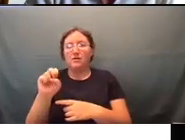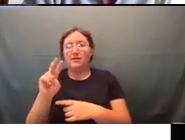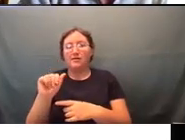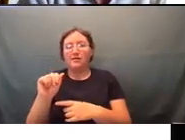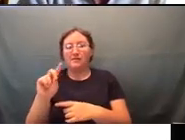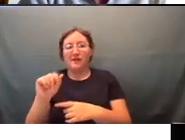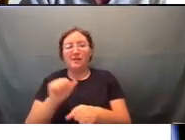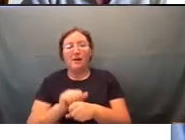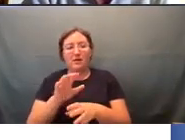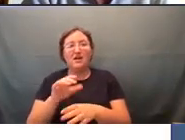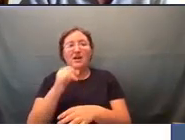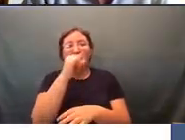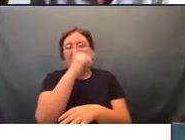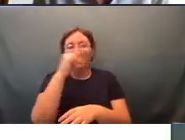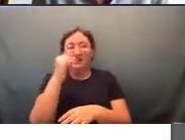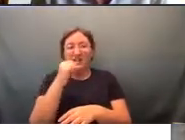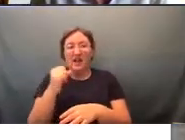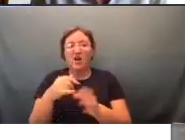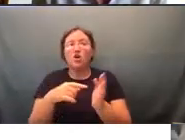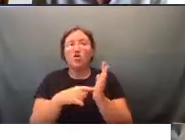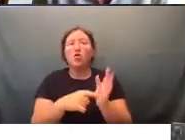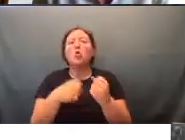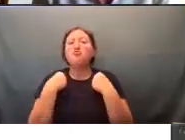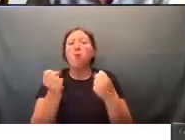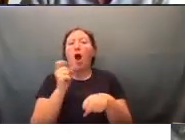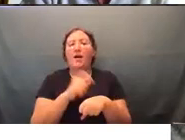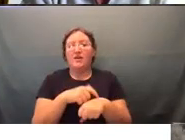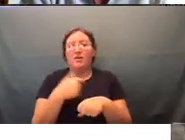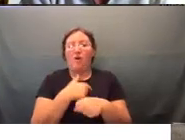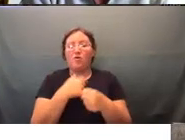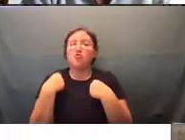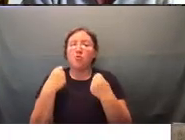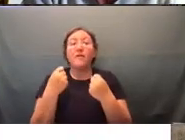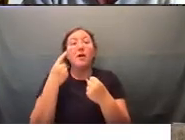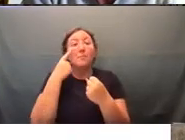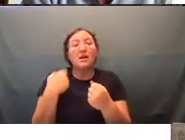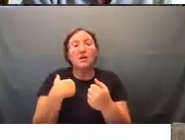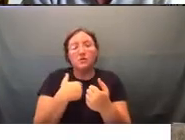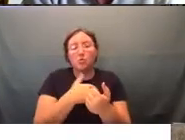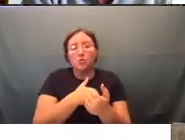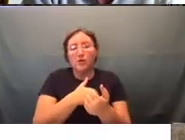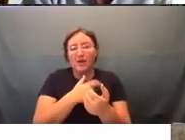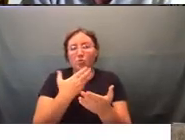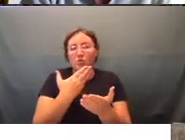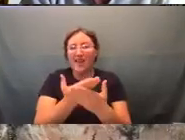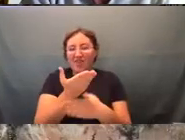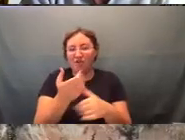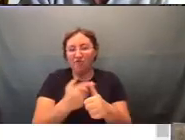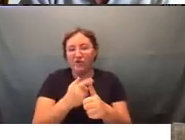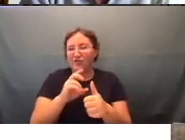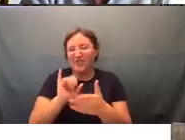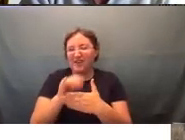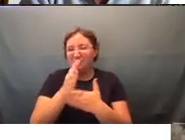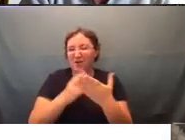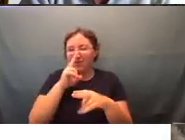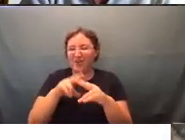here represent some drive time that we're going to be doing, because getting there is half the fun, right? The journey there.